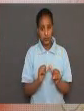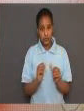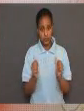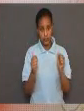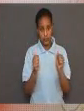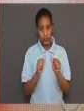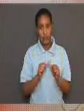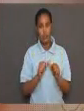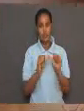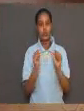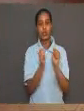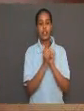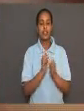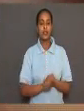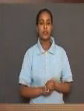answers together.